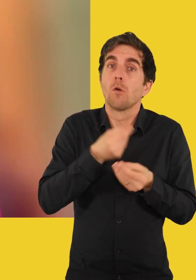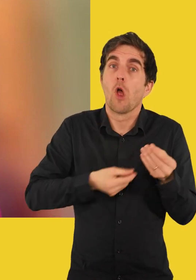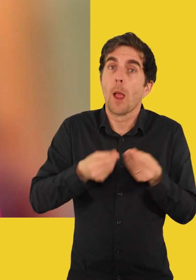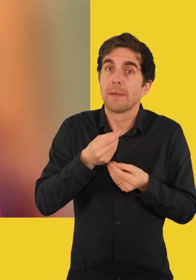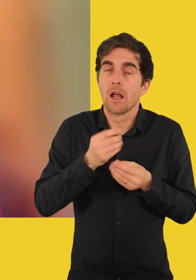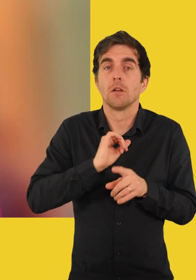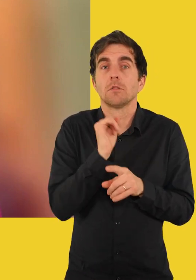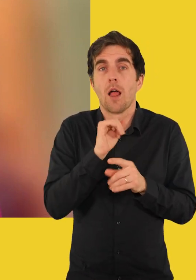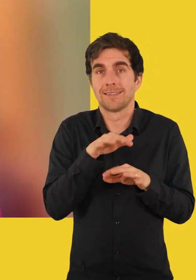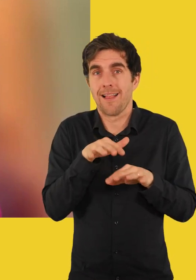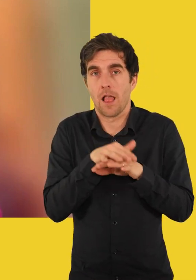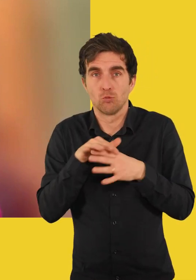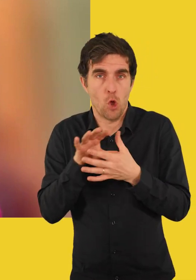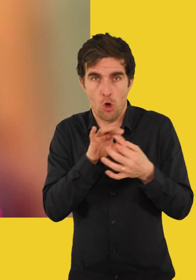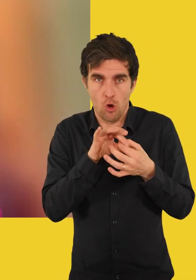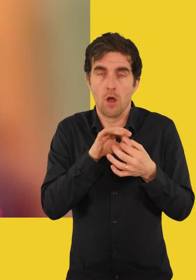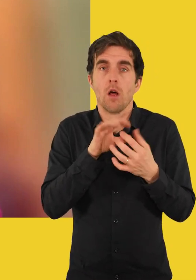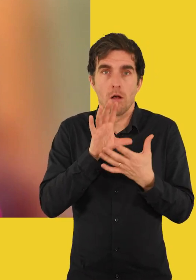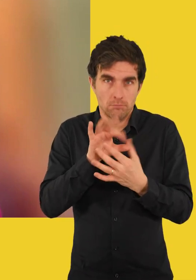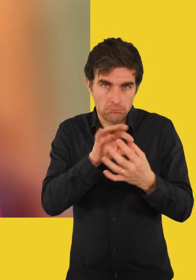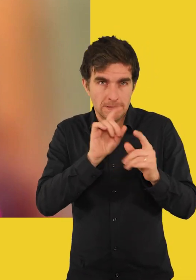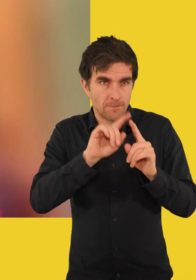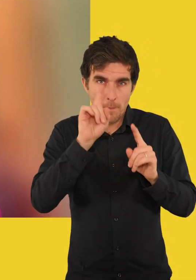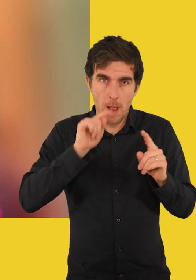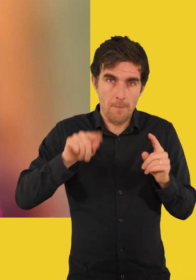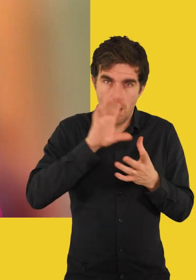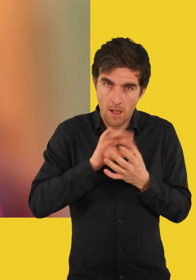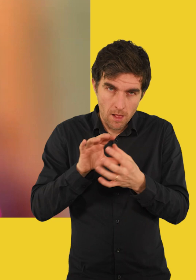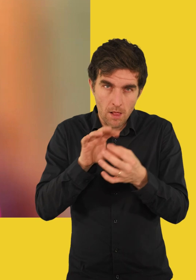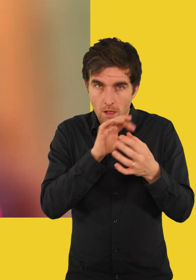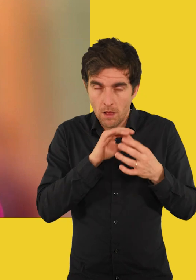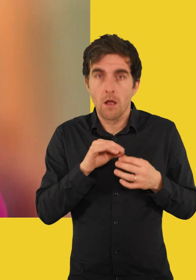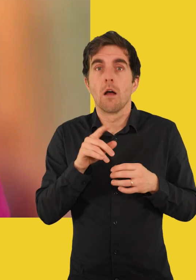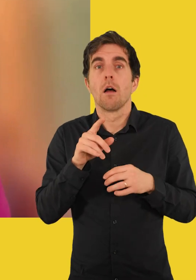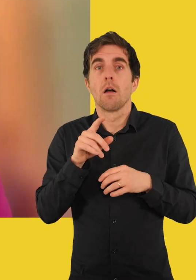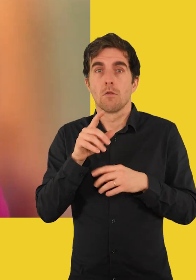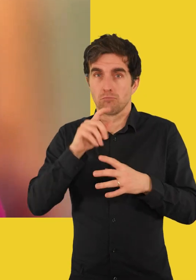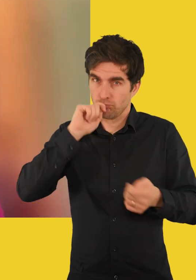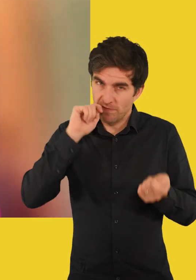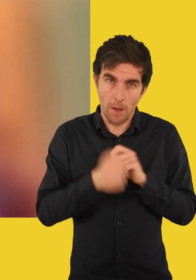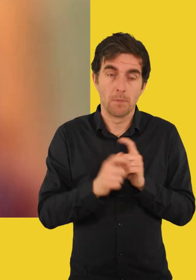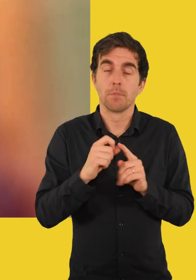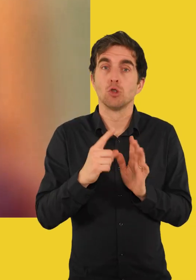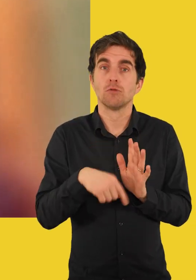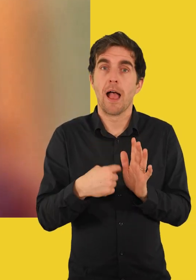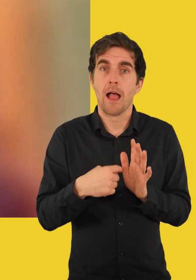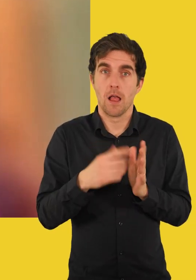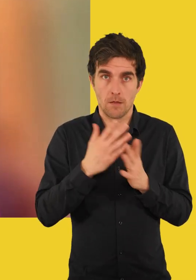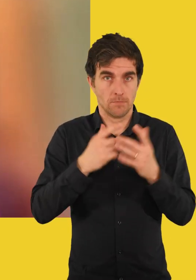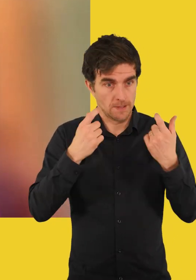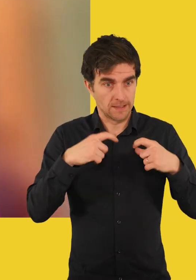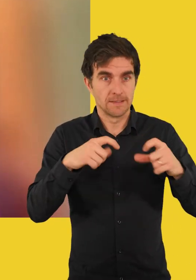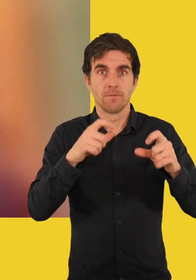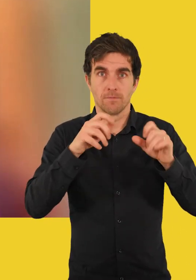Scotland Network, connecting cross-sector people from Scotland and place-based transformative projects that are regenerative